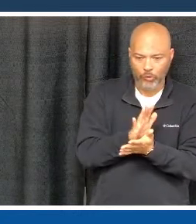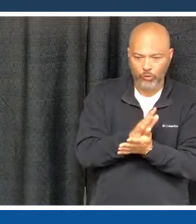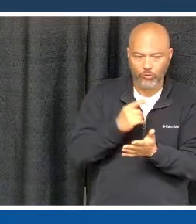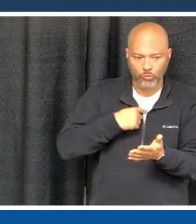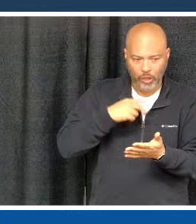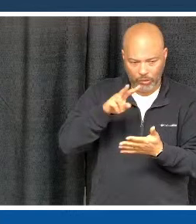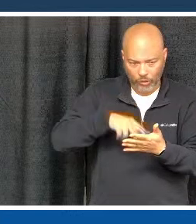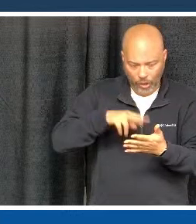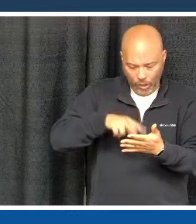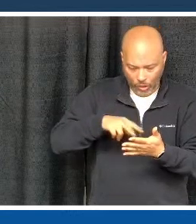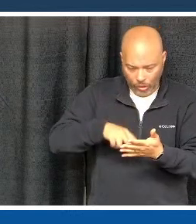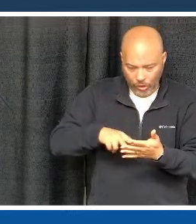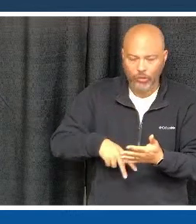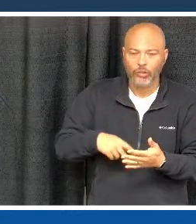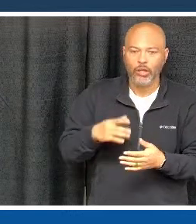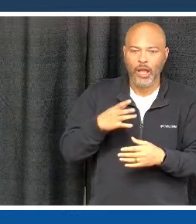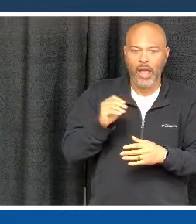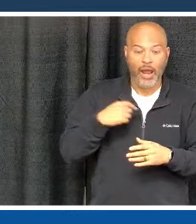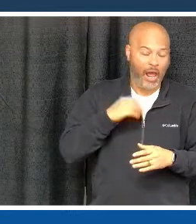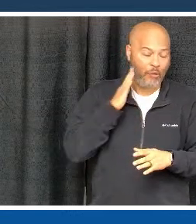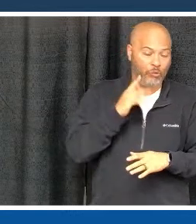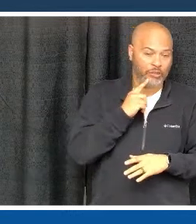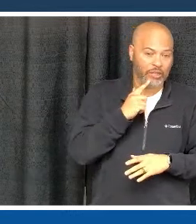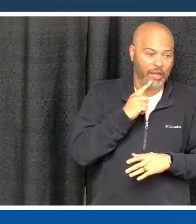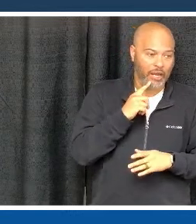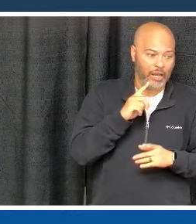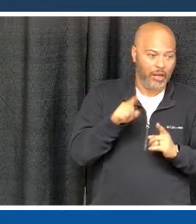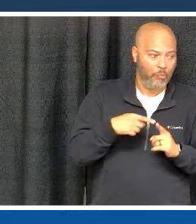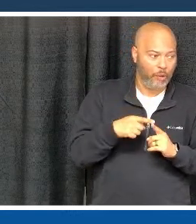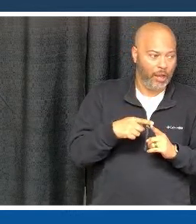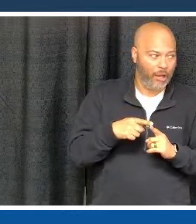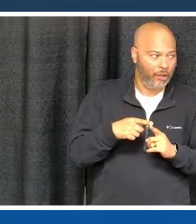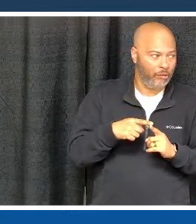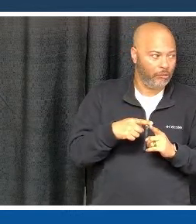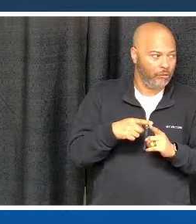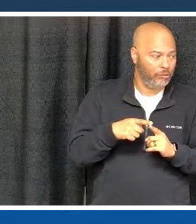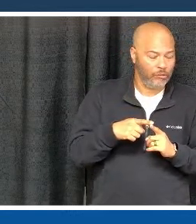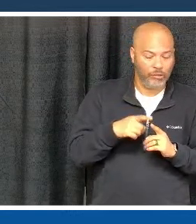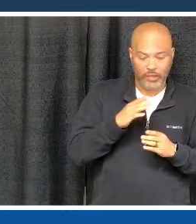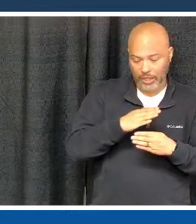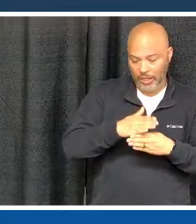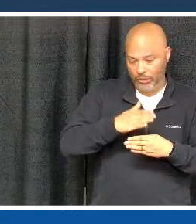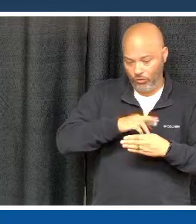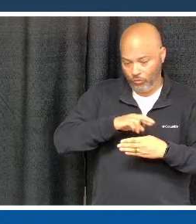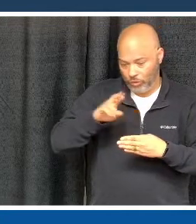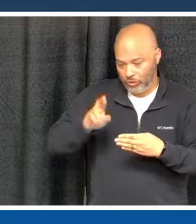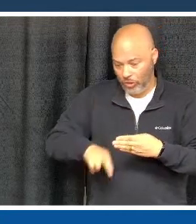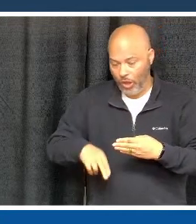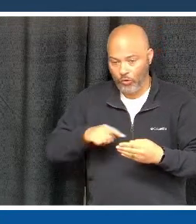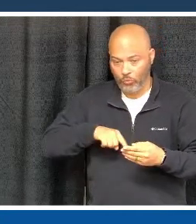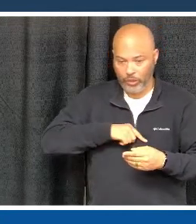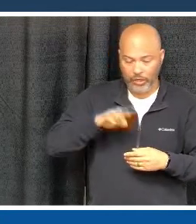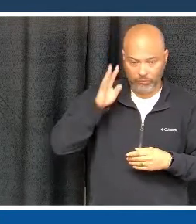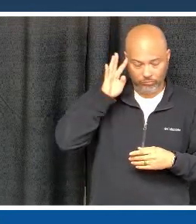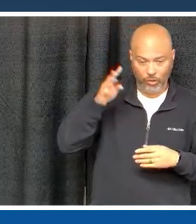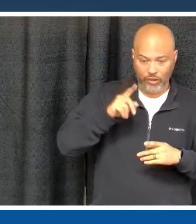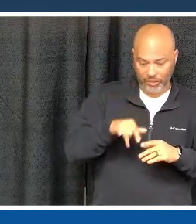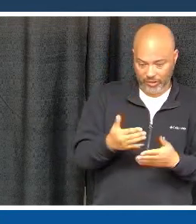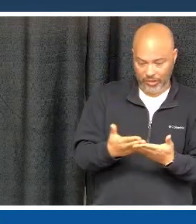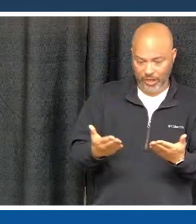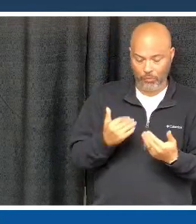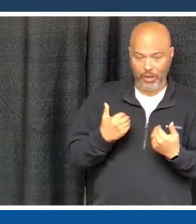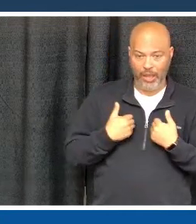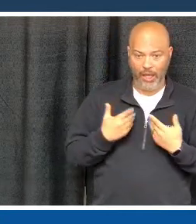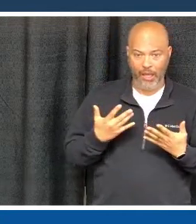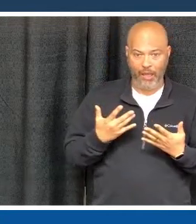went through. And I'll just say this about the end result that we've come up with. This product